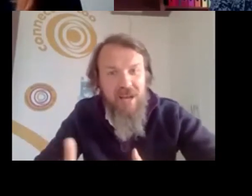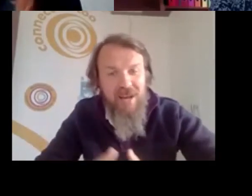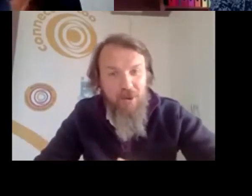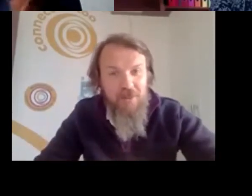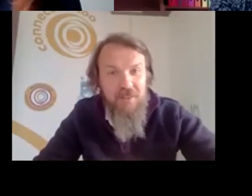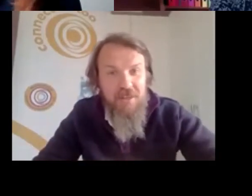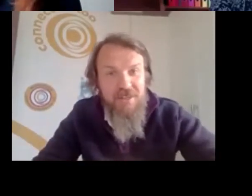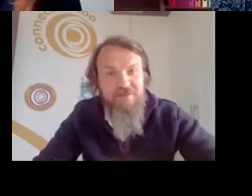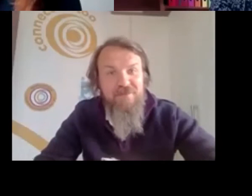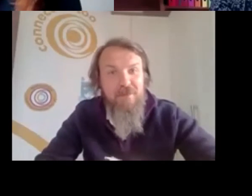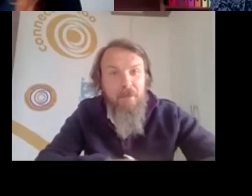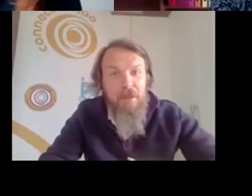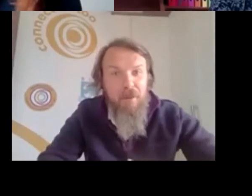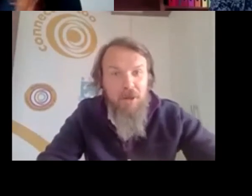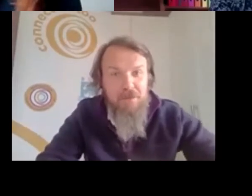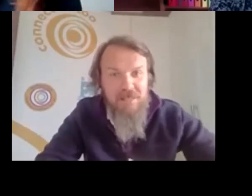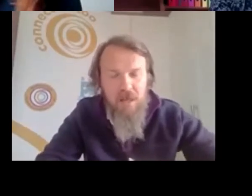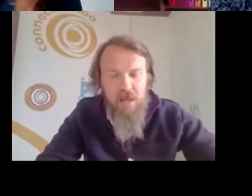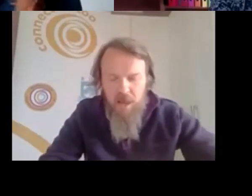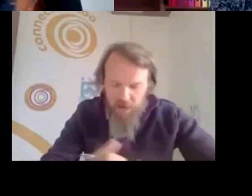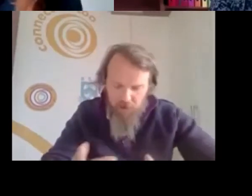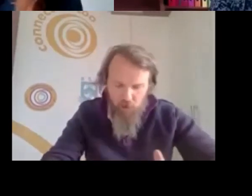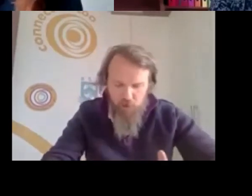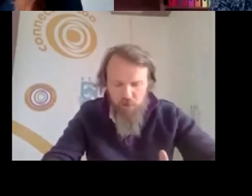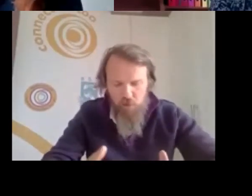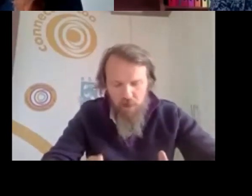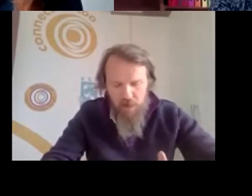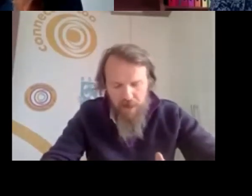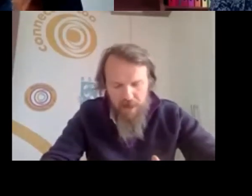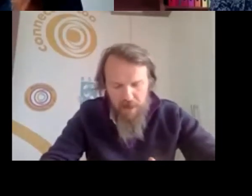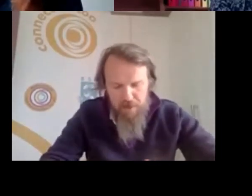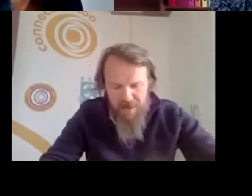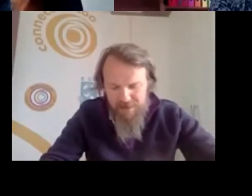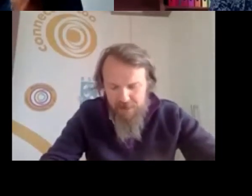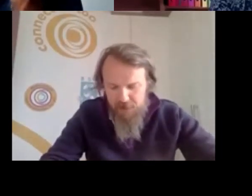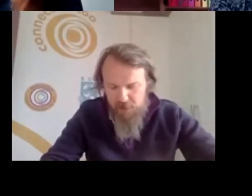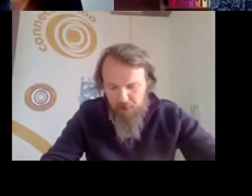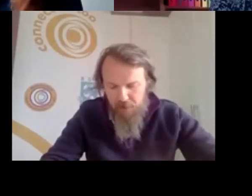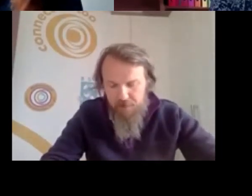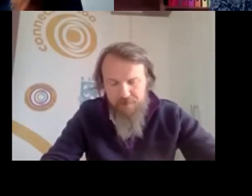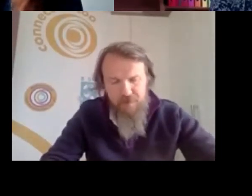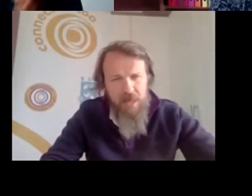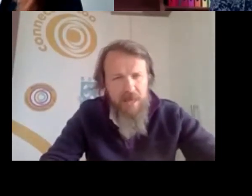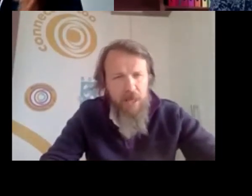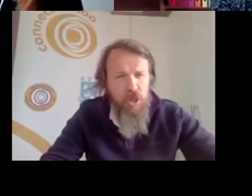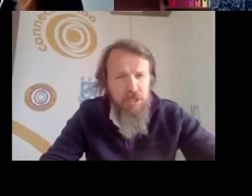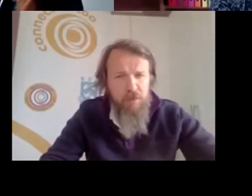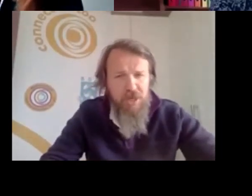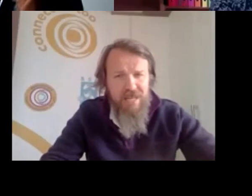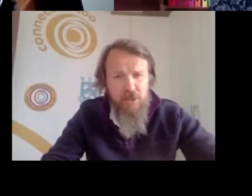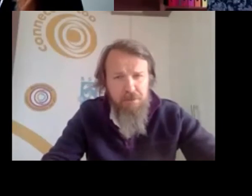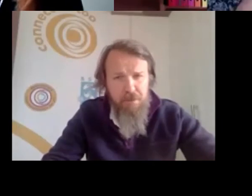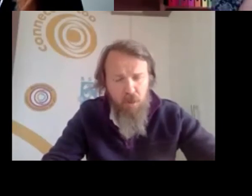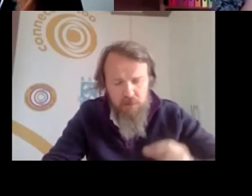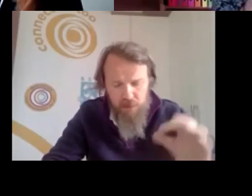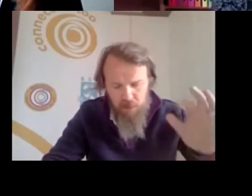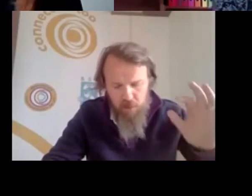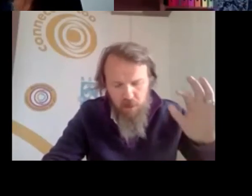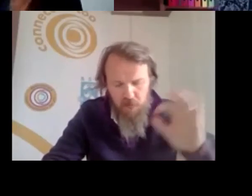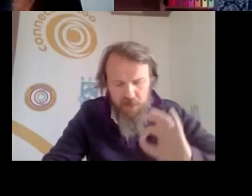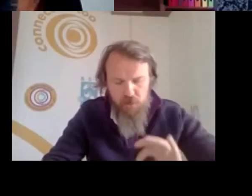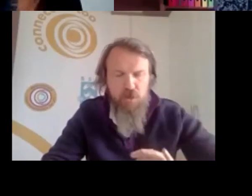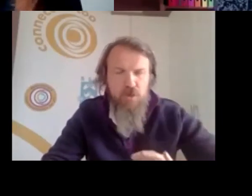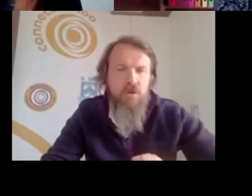adopt that on the public appointment? And also, is there something like inclusive communication